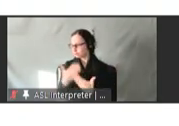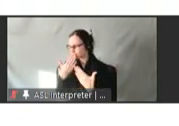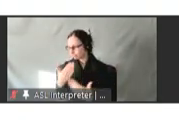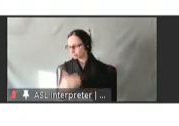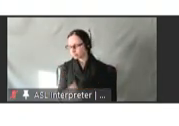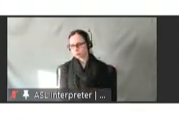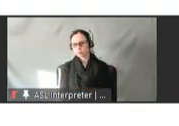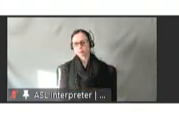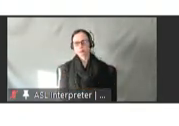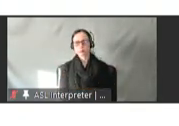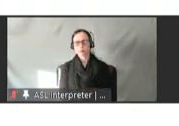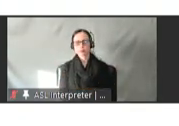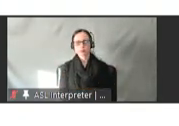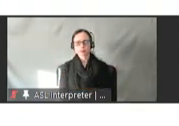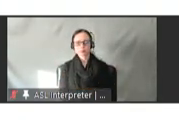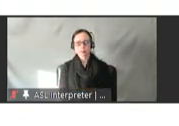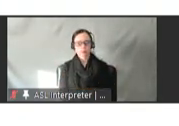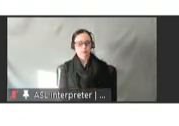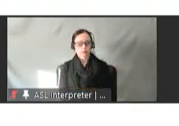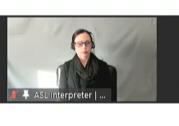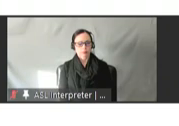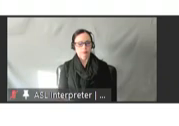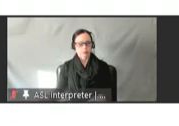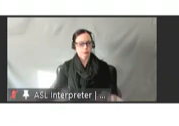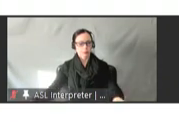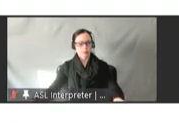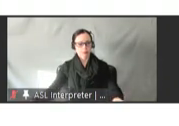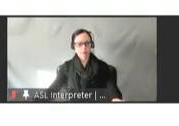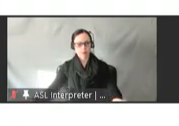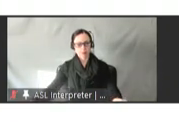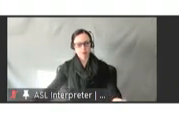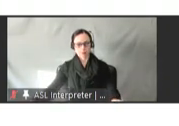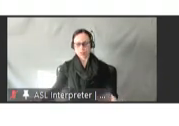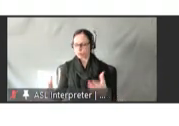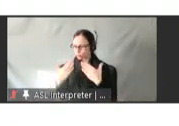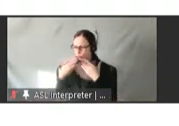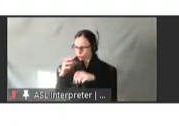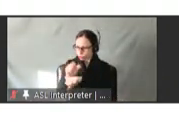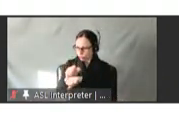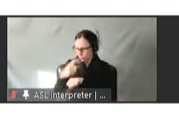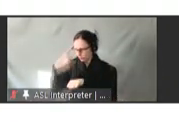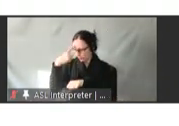much. You also do such a lion's share of these reports for us.